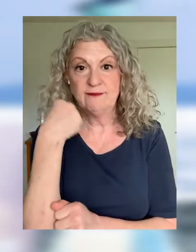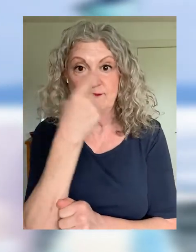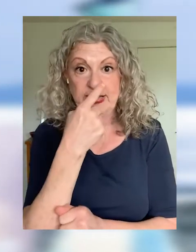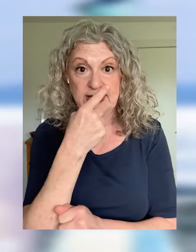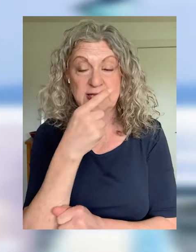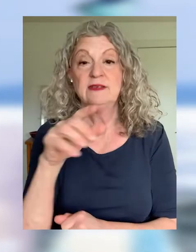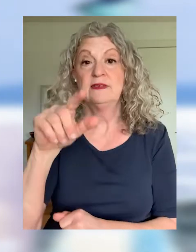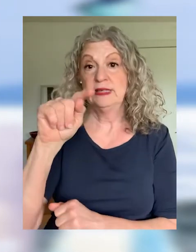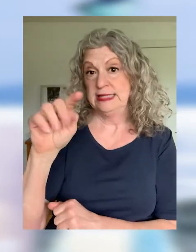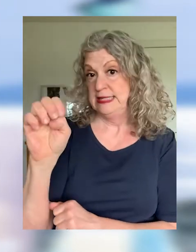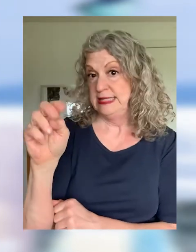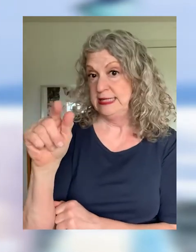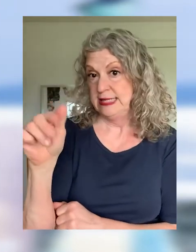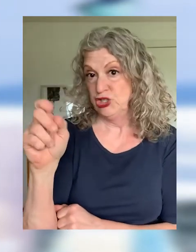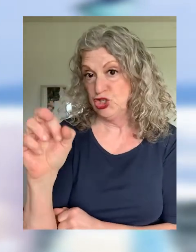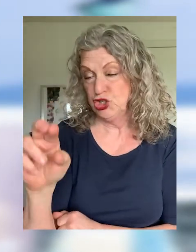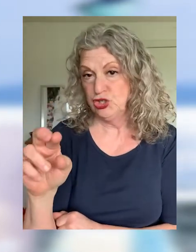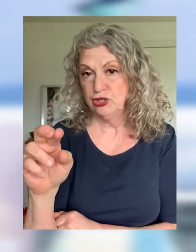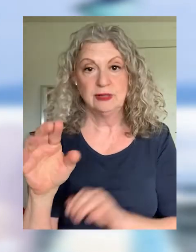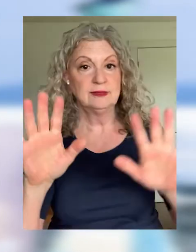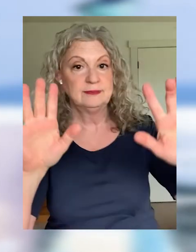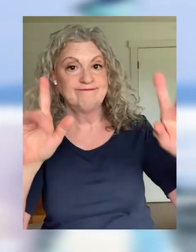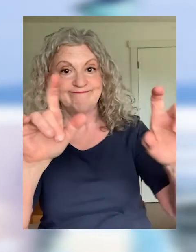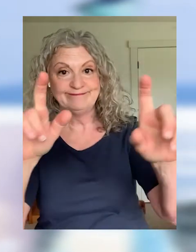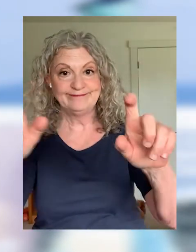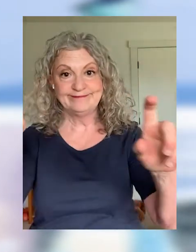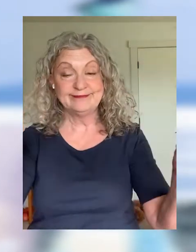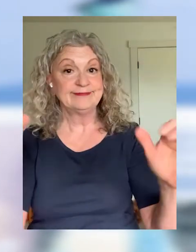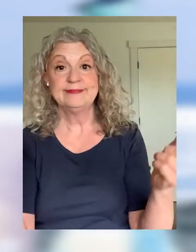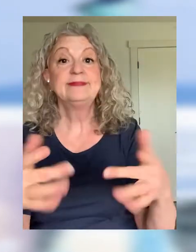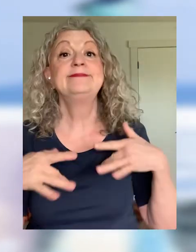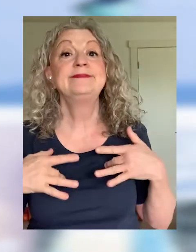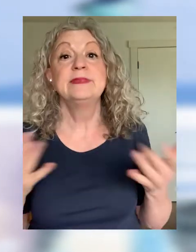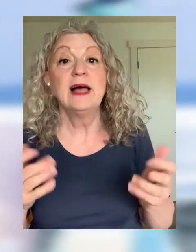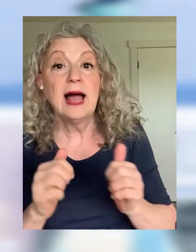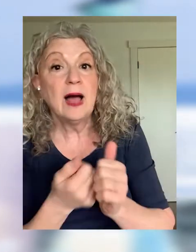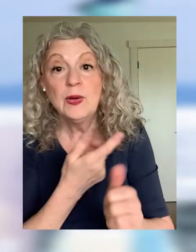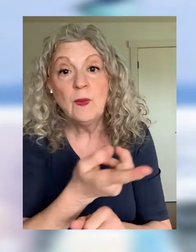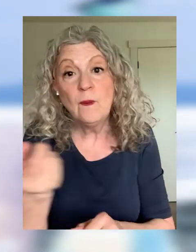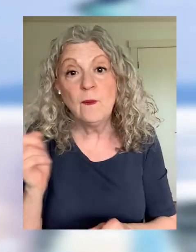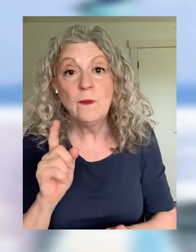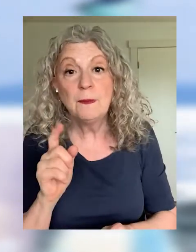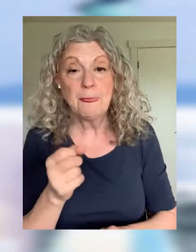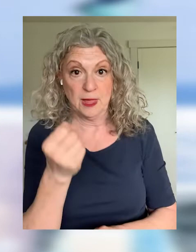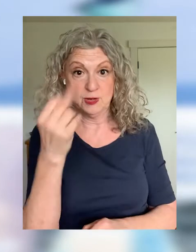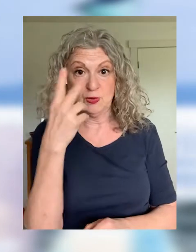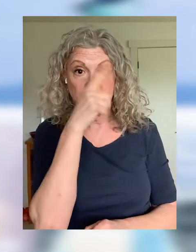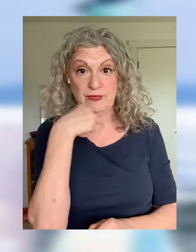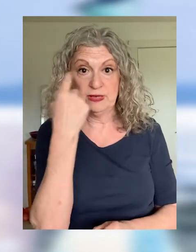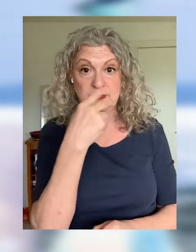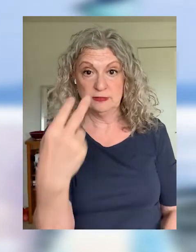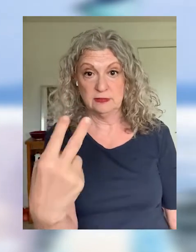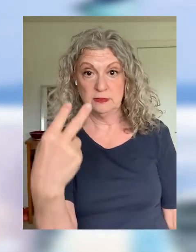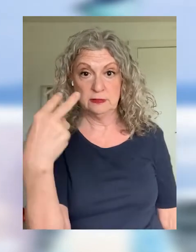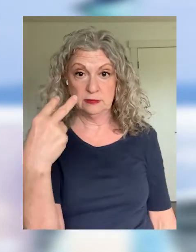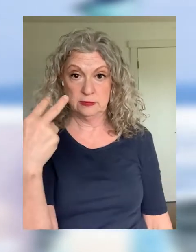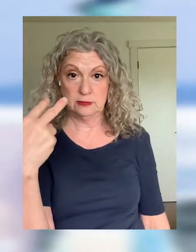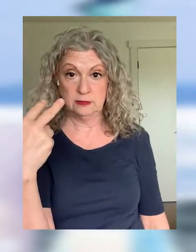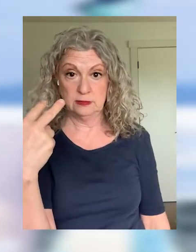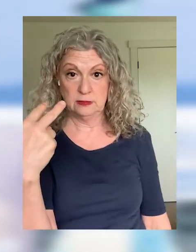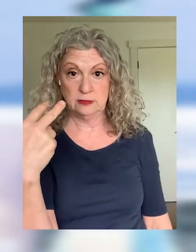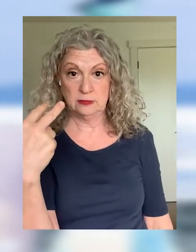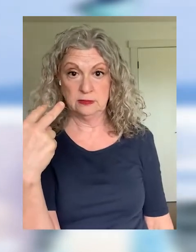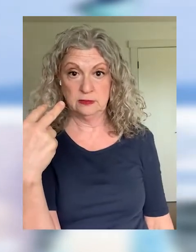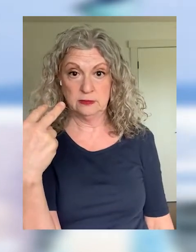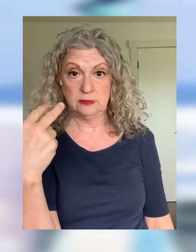of a teenager. How's everybody doing today, I ask. 12 faces stare back at me across